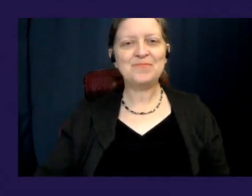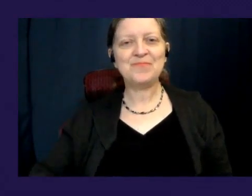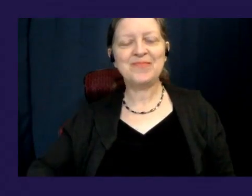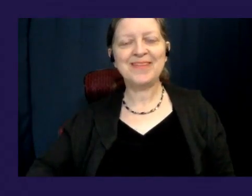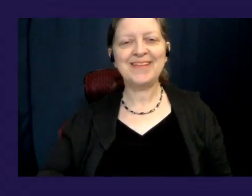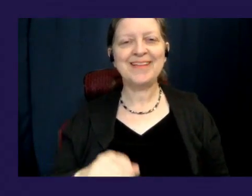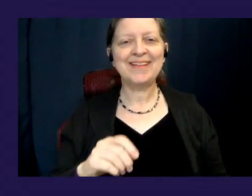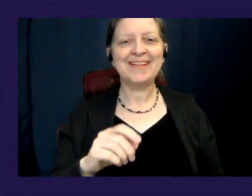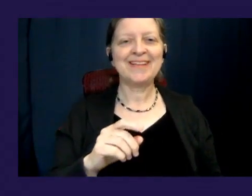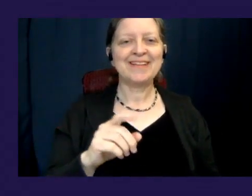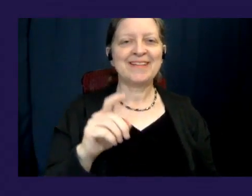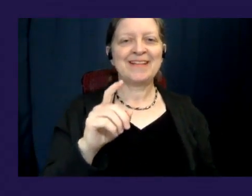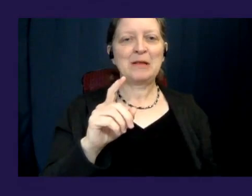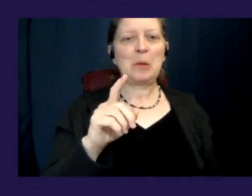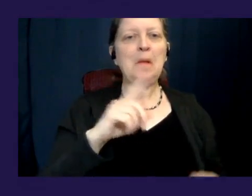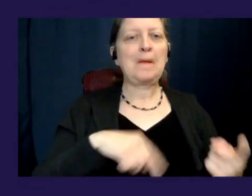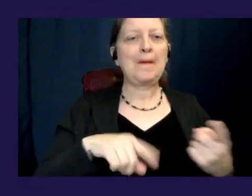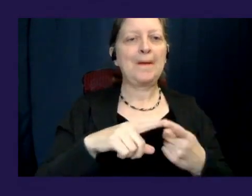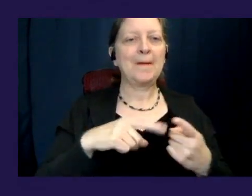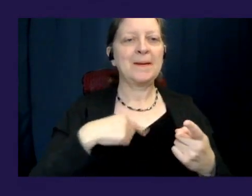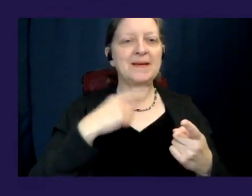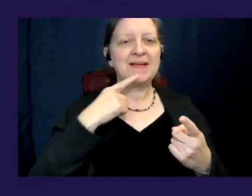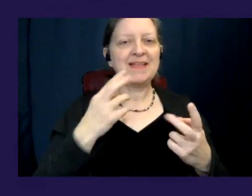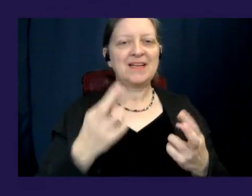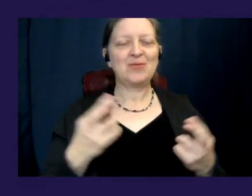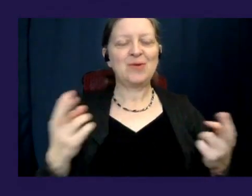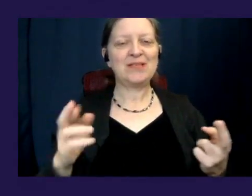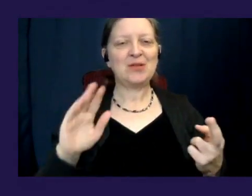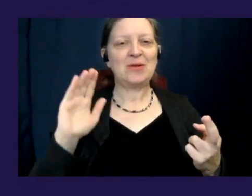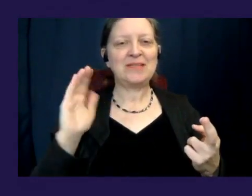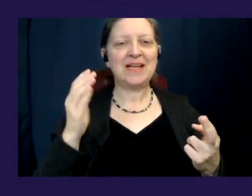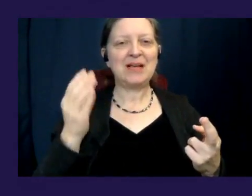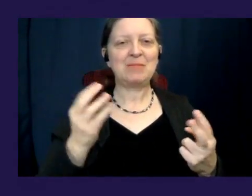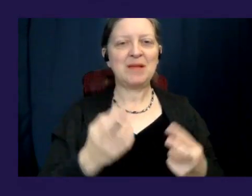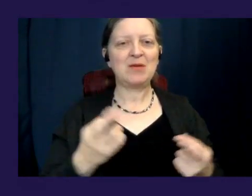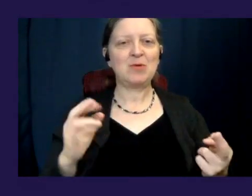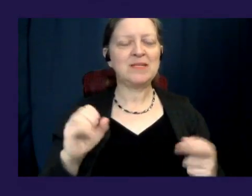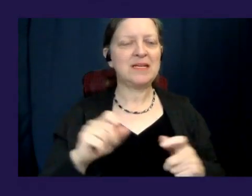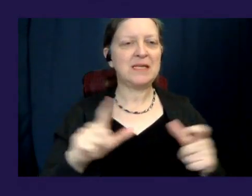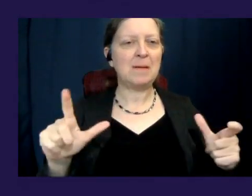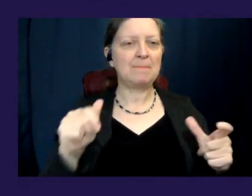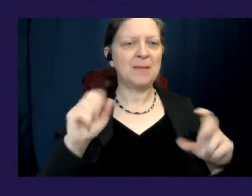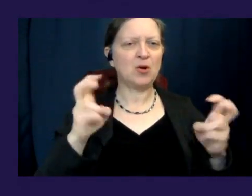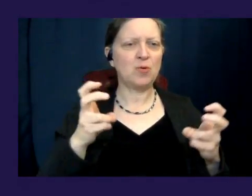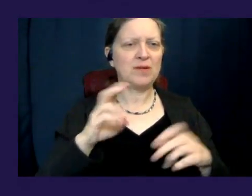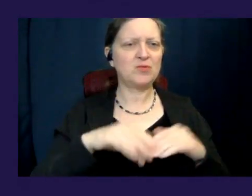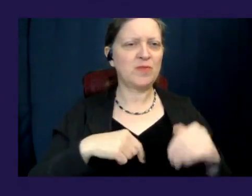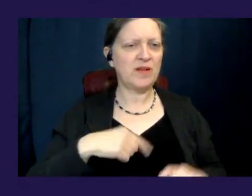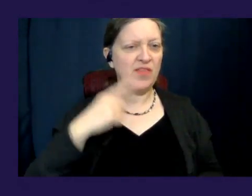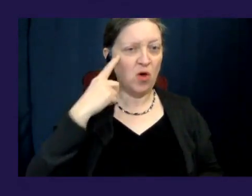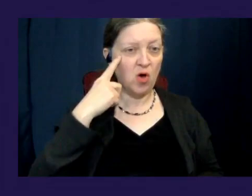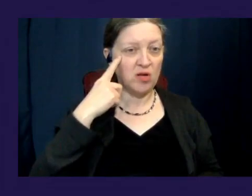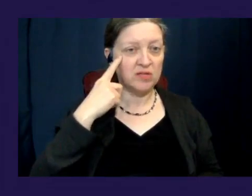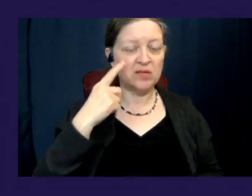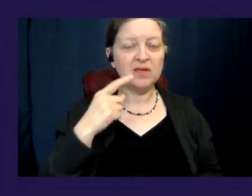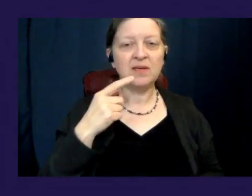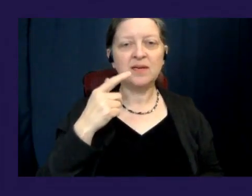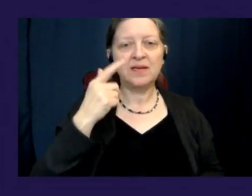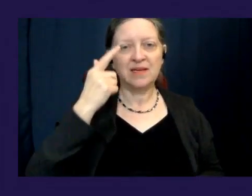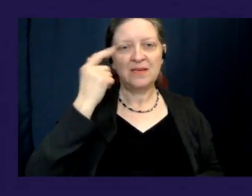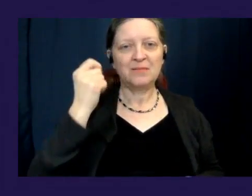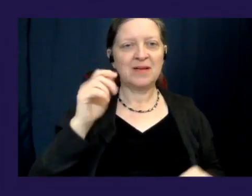When I said resources, apparently resources is a bigger issue than I thought it was because I had time out,